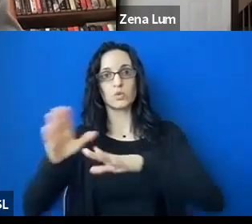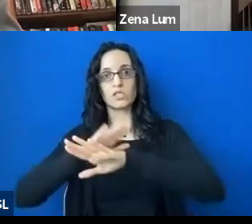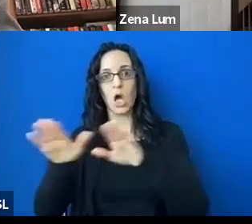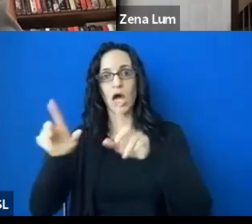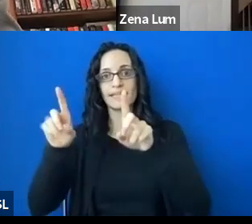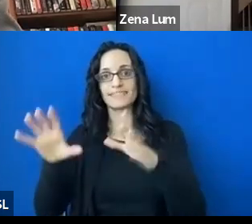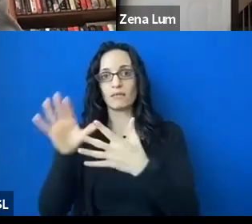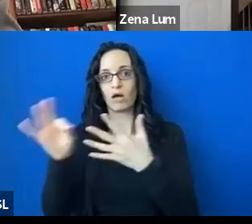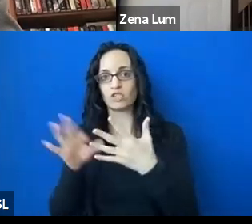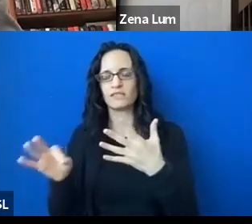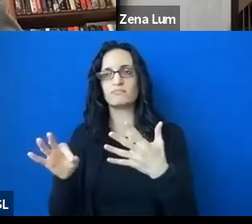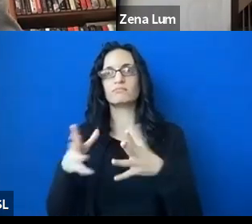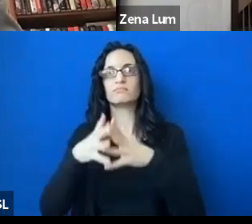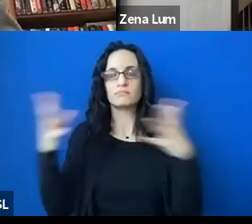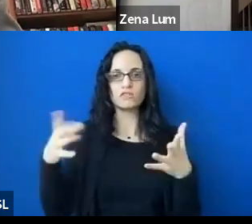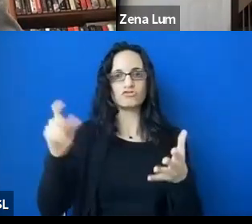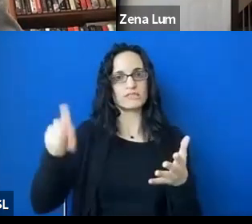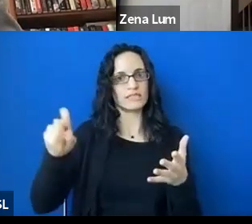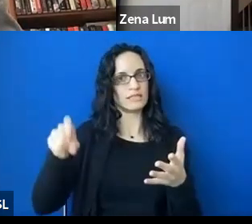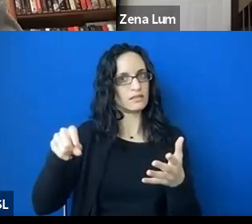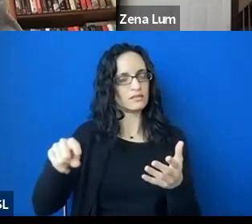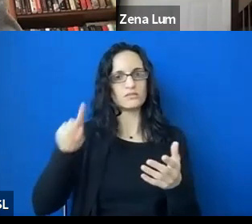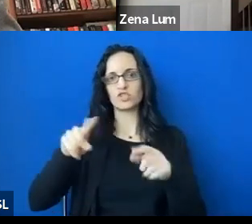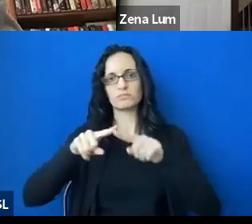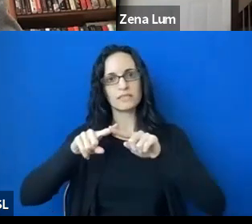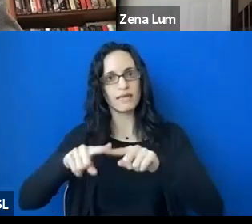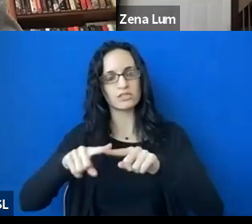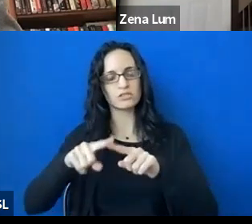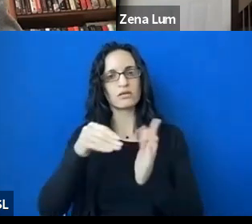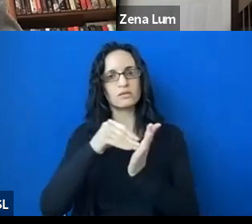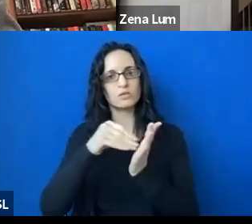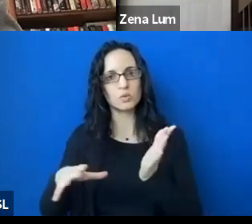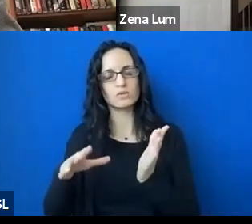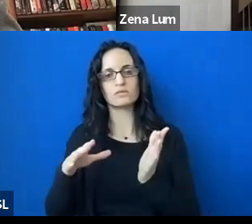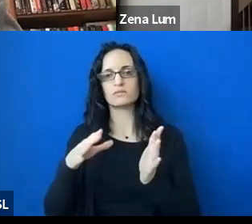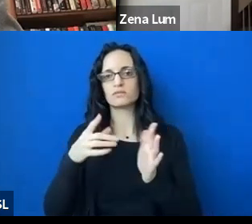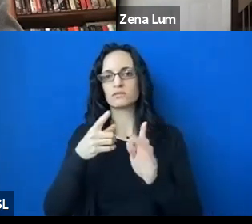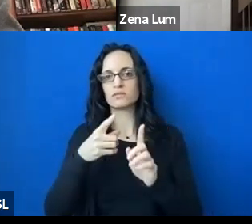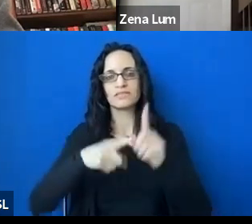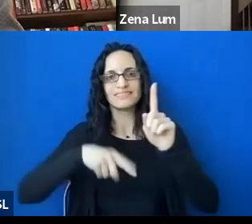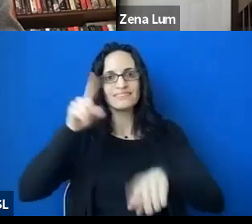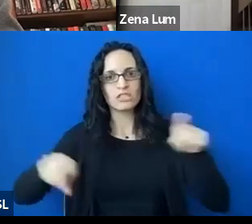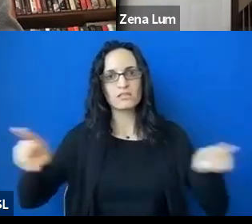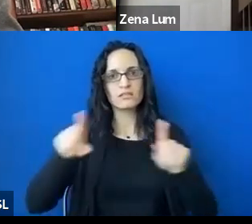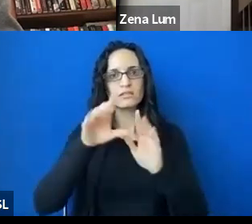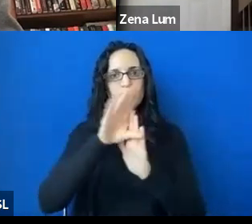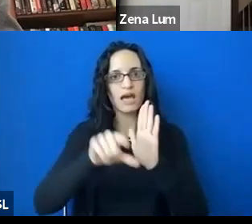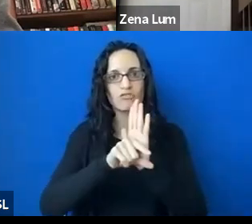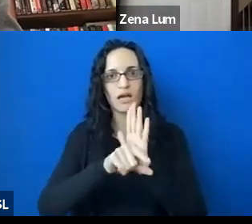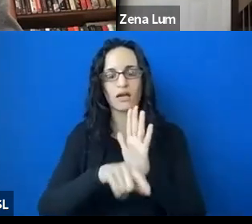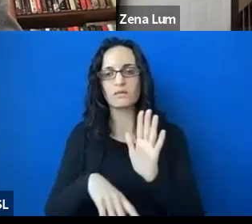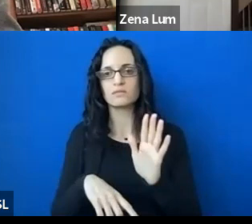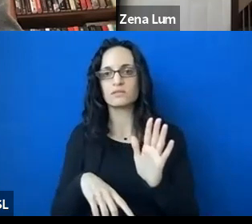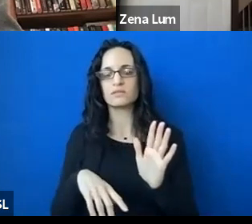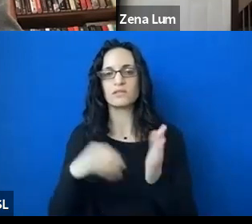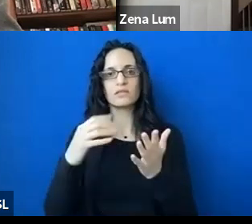We should absolutely base this on students from different backgrounds, take the top